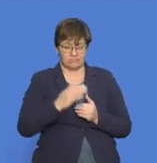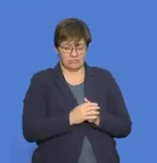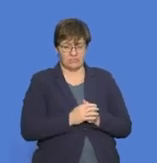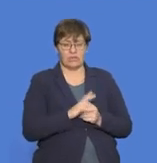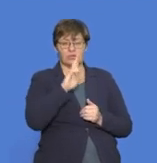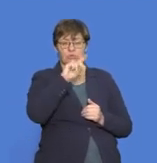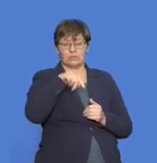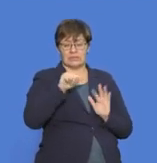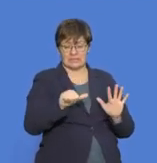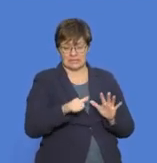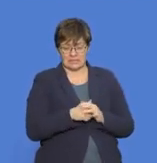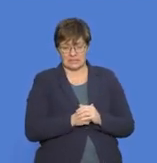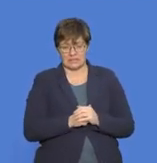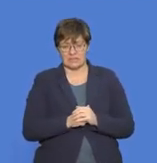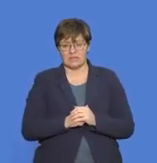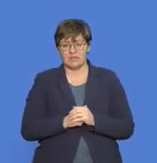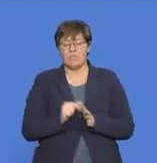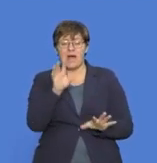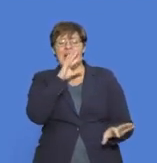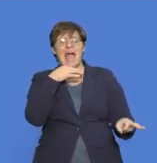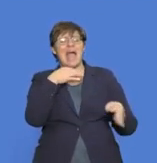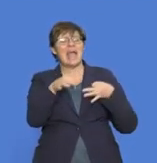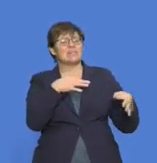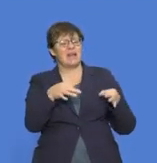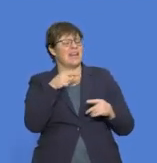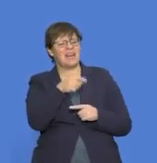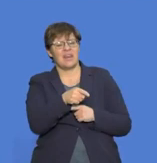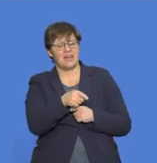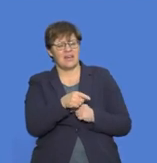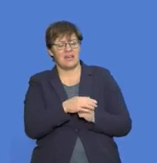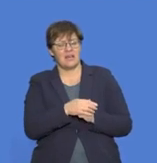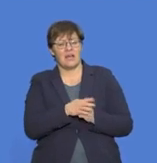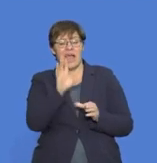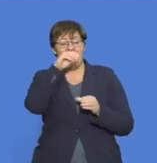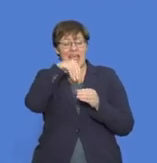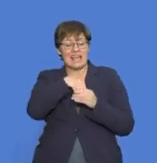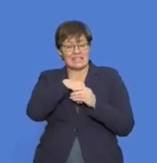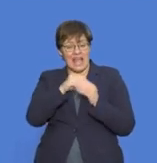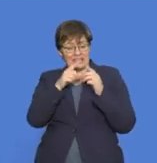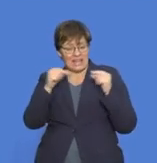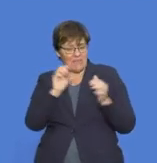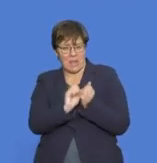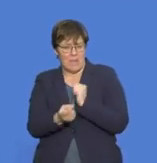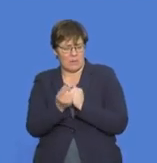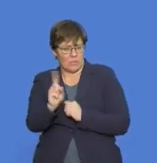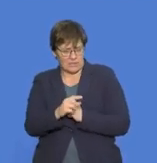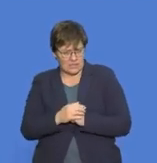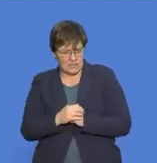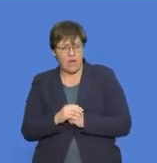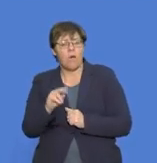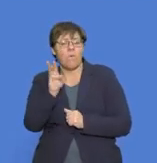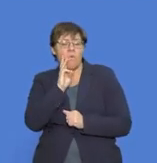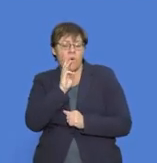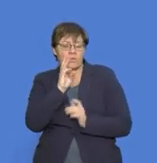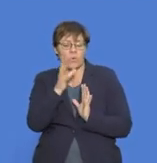2.6, you would have to explain what is happening inside the leaf with the water evaporating